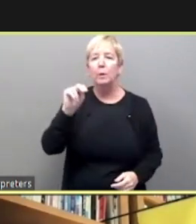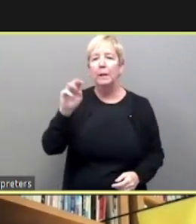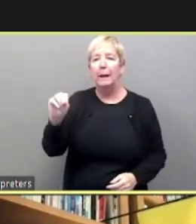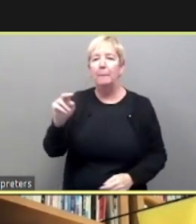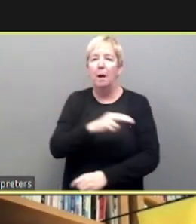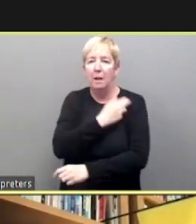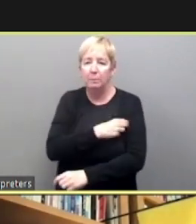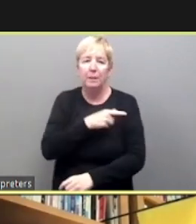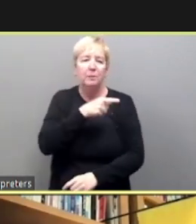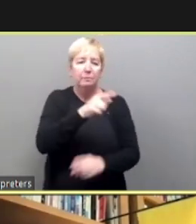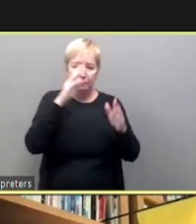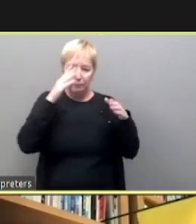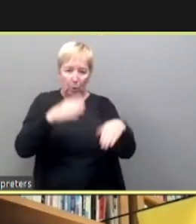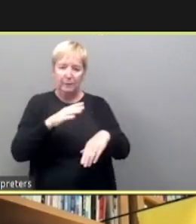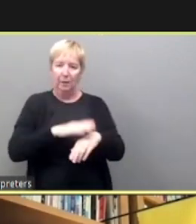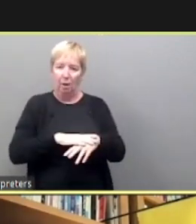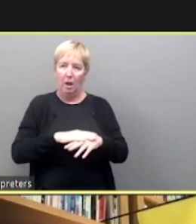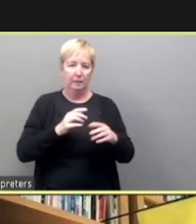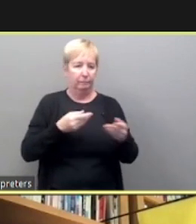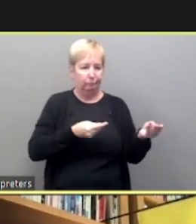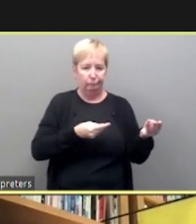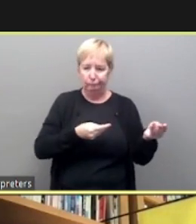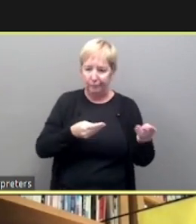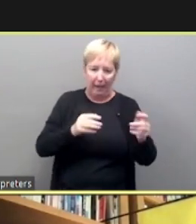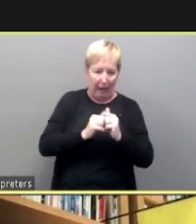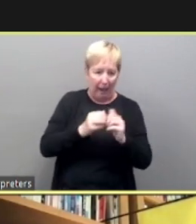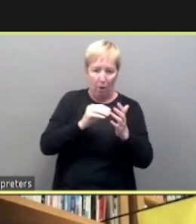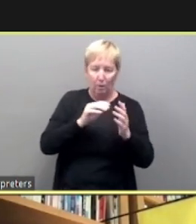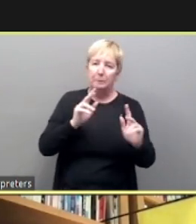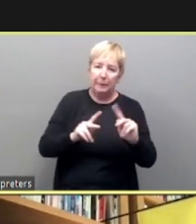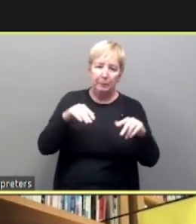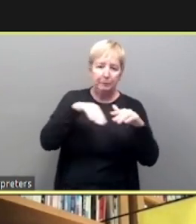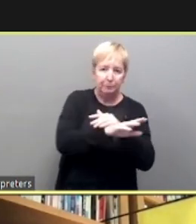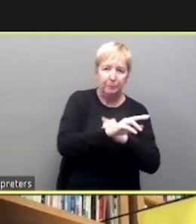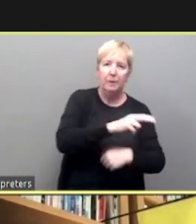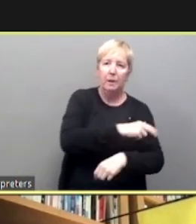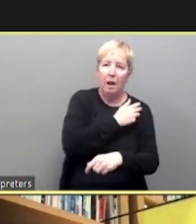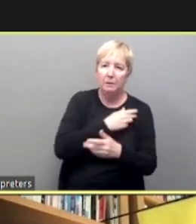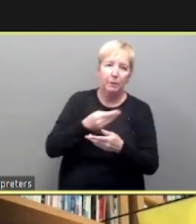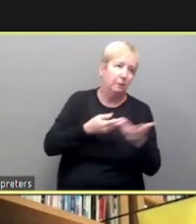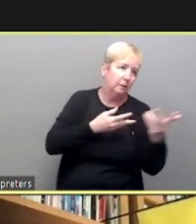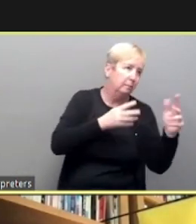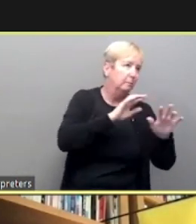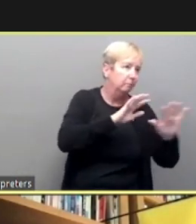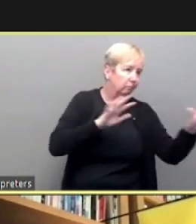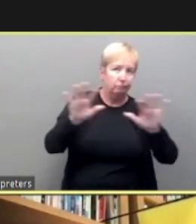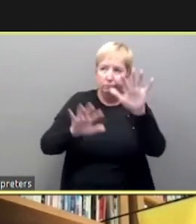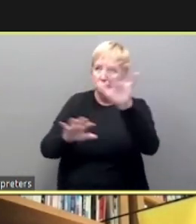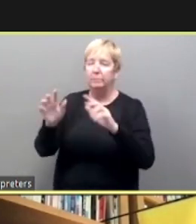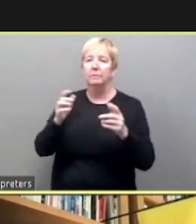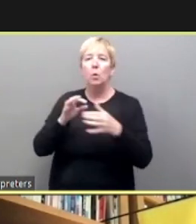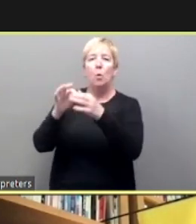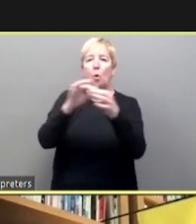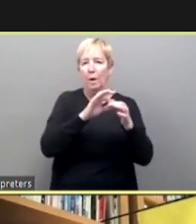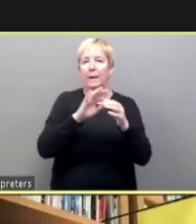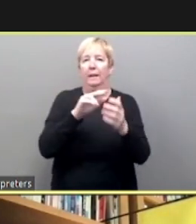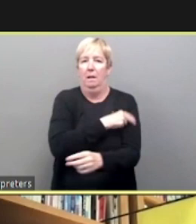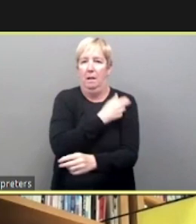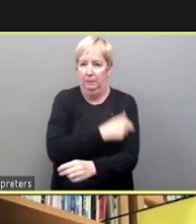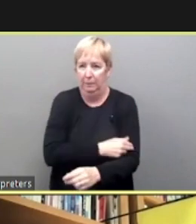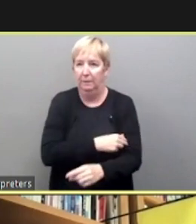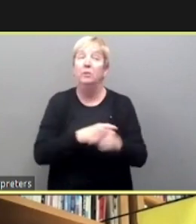patient throughput. She's been participating in our MAD operations team, the one that meets so frequently early in the